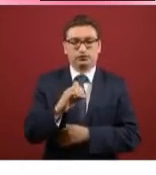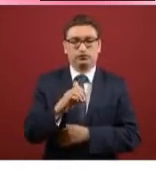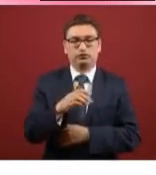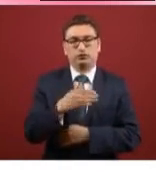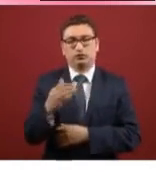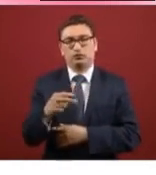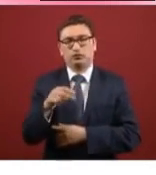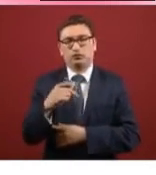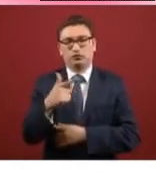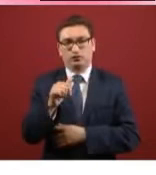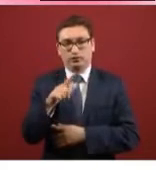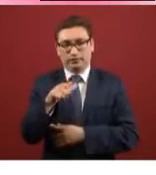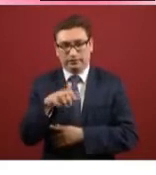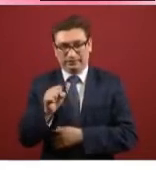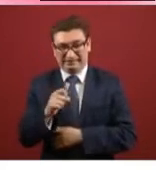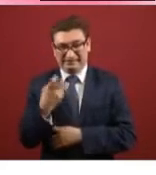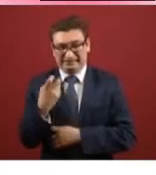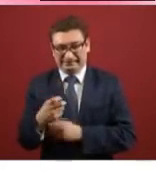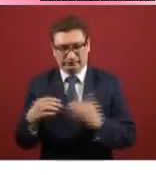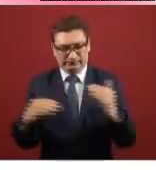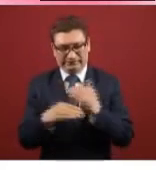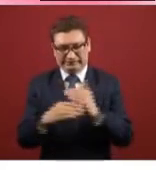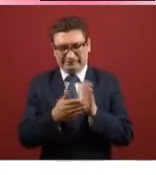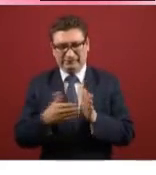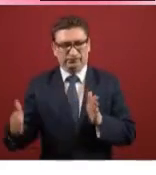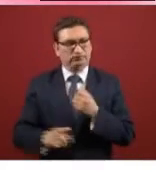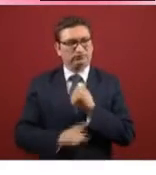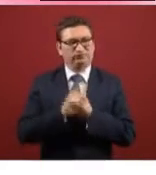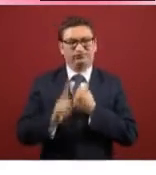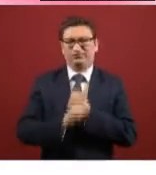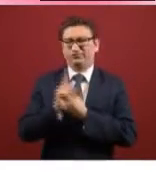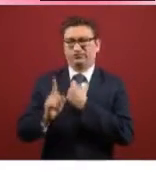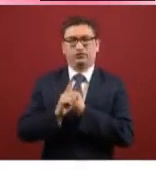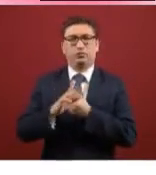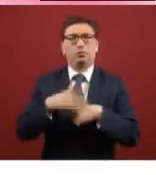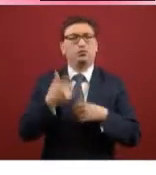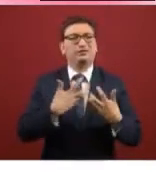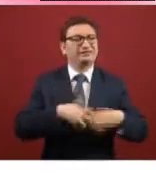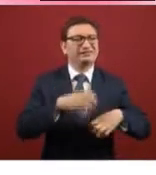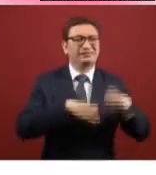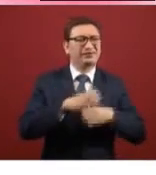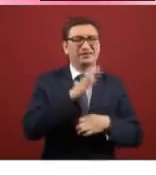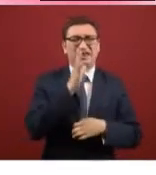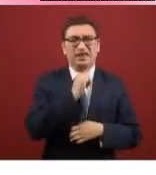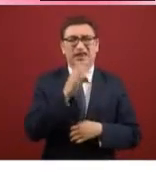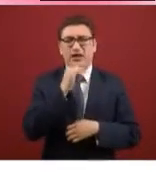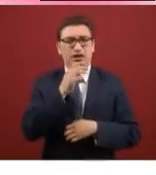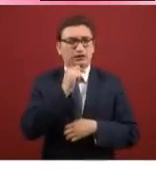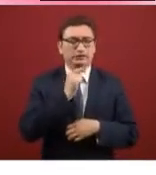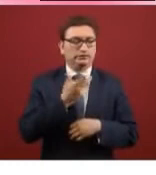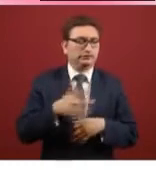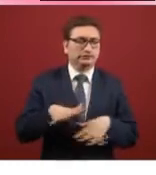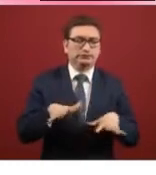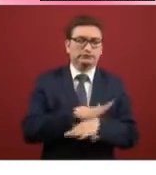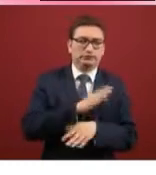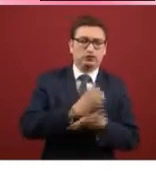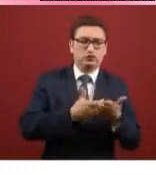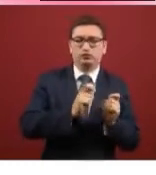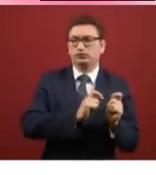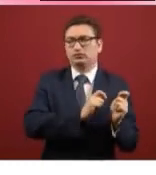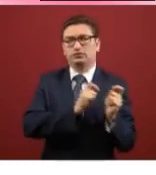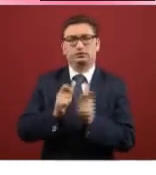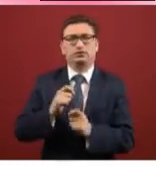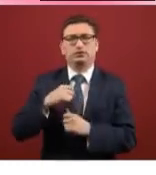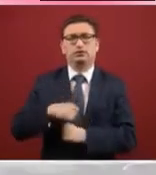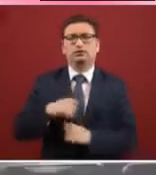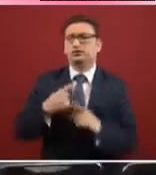Nogales. Con la cual this is the one they had the most problems. Se han hecho sesiones de derechos, como les decía, we had to seize their rights. Y esta pensamos